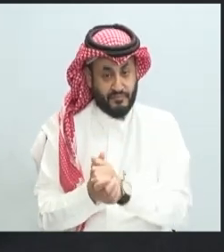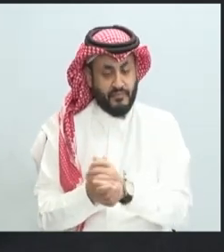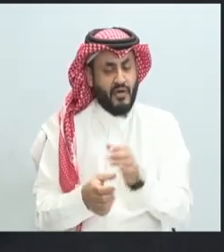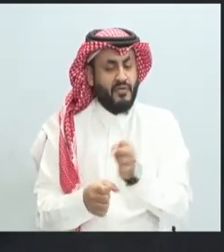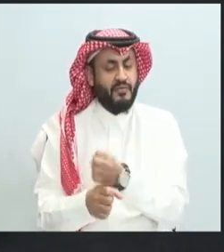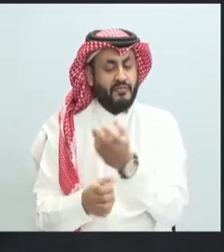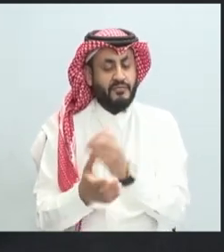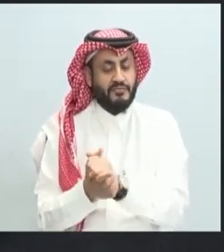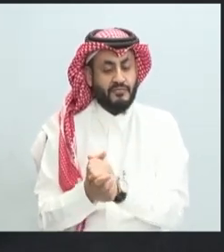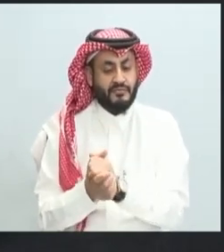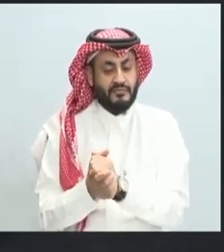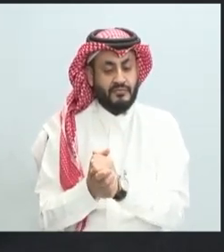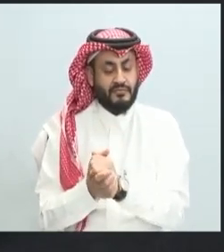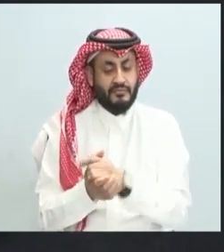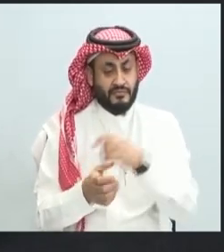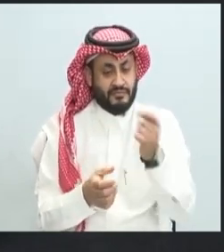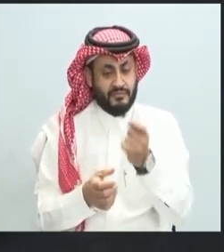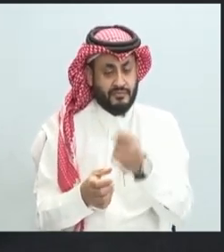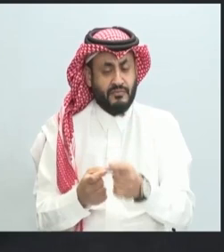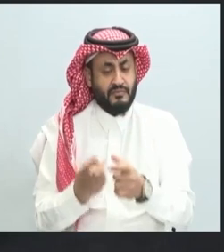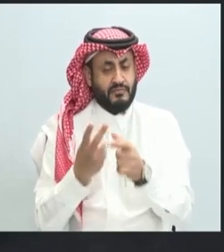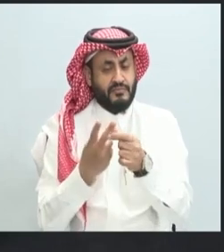have to do here is to write